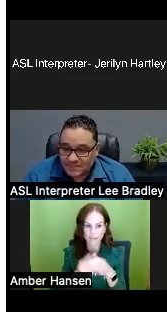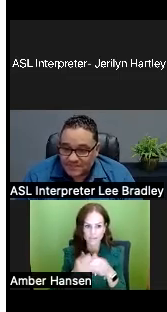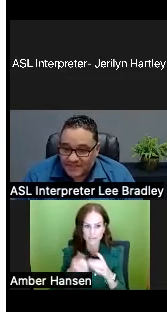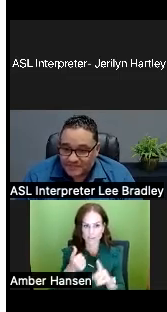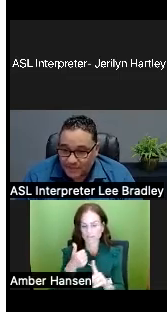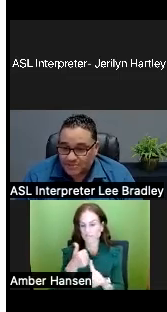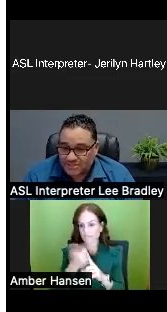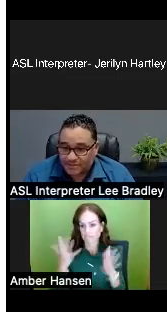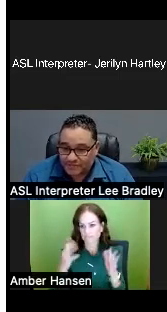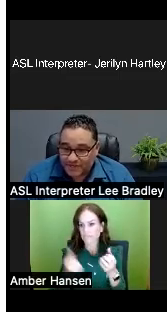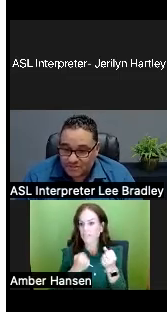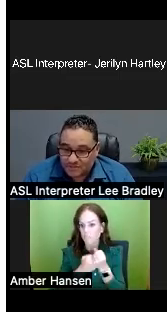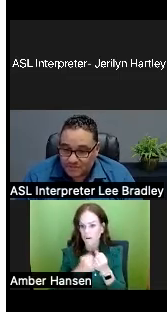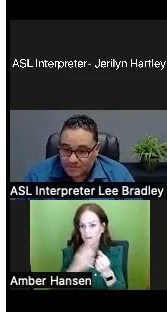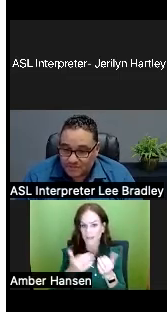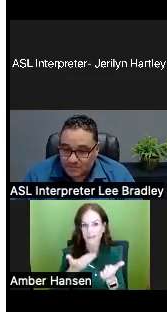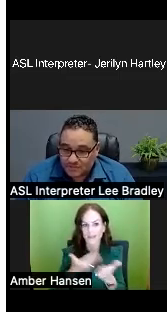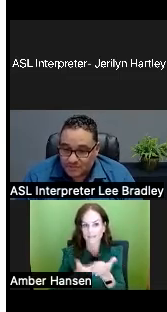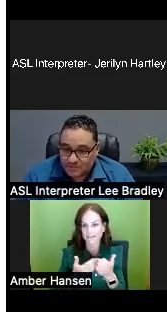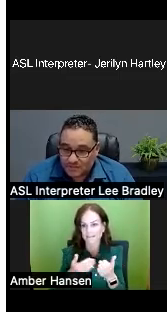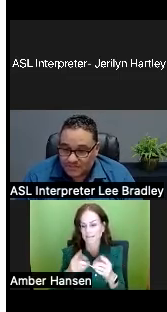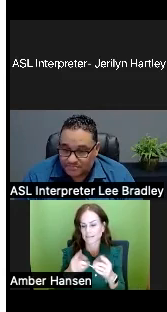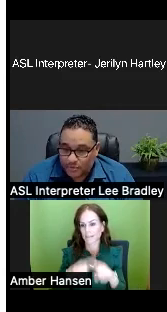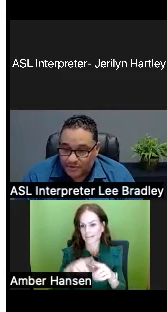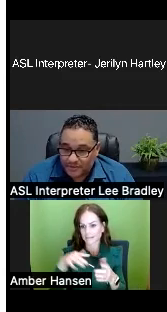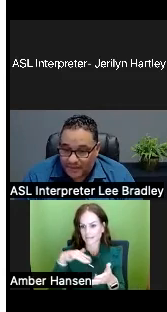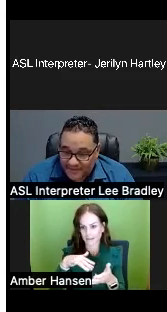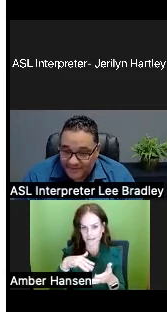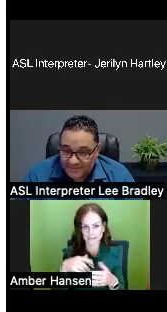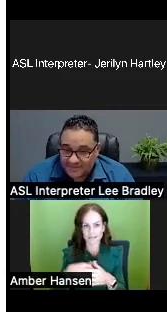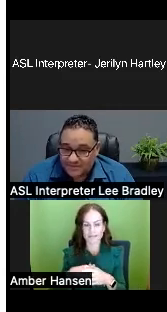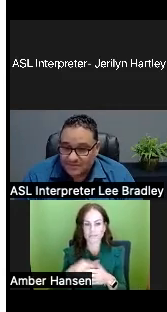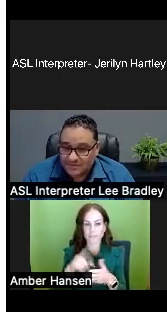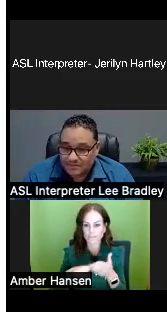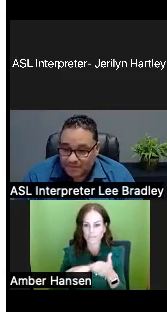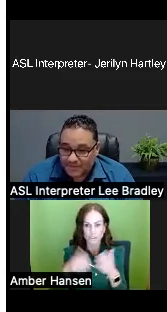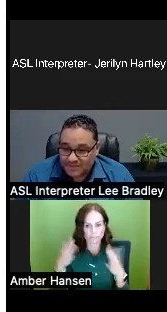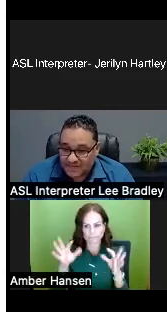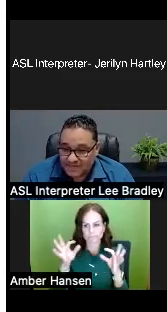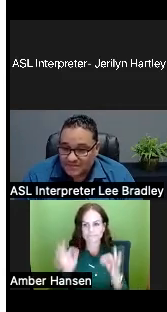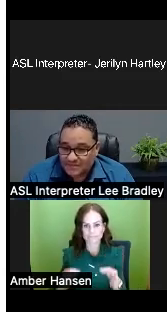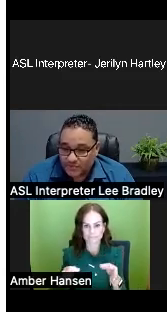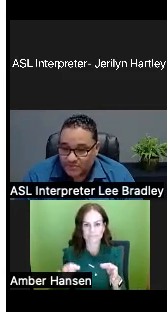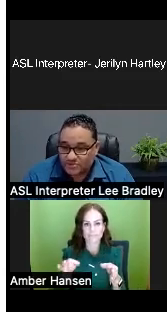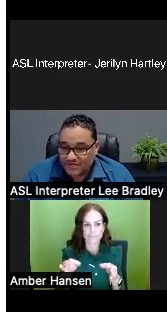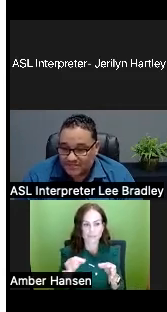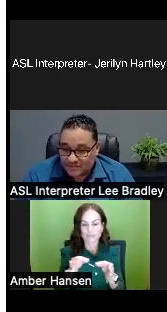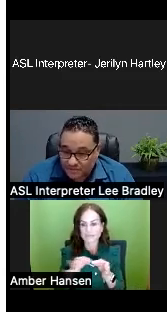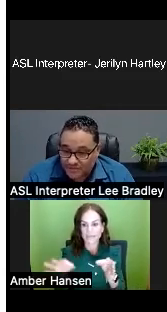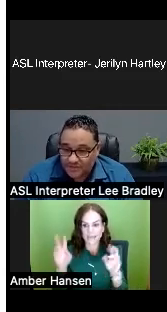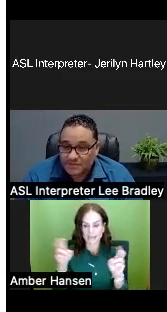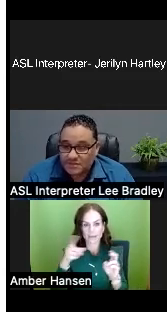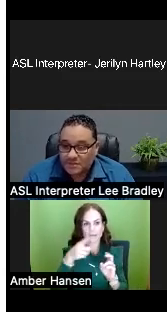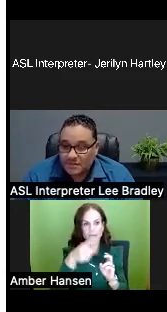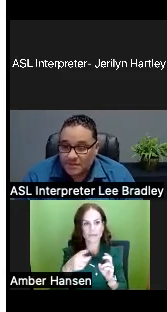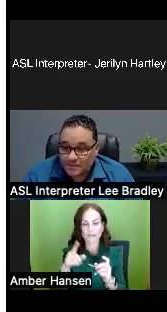Since the effects of language deprivation is supported by evidence-based studies, research has